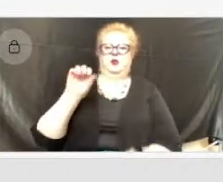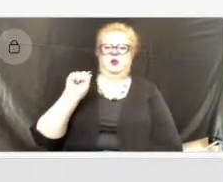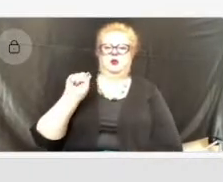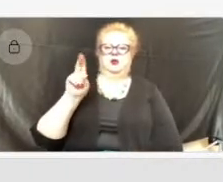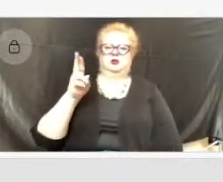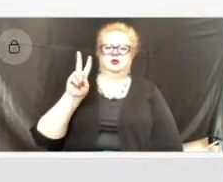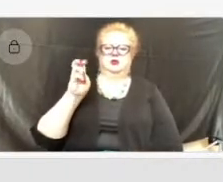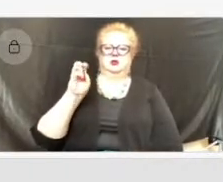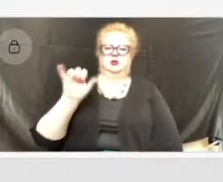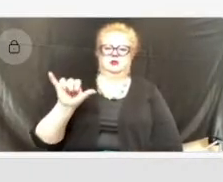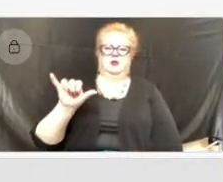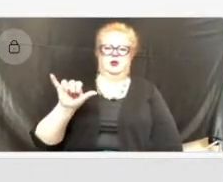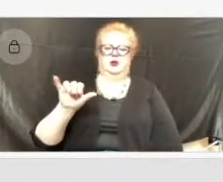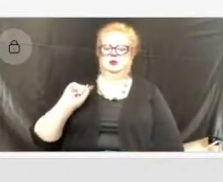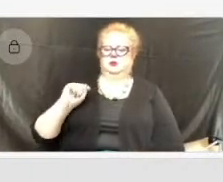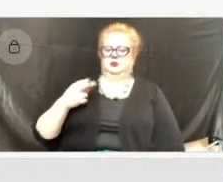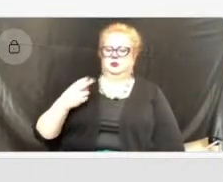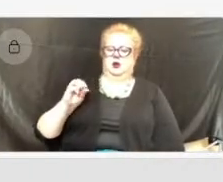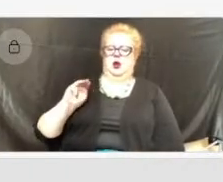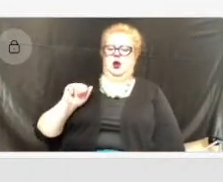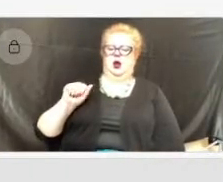Thomas Engineering.